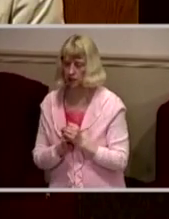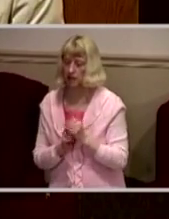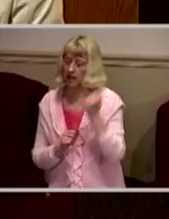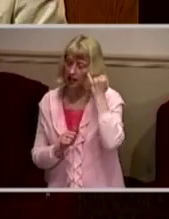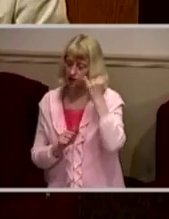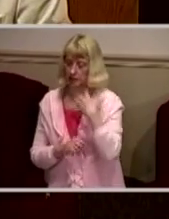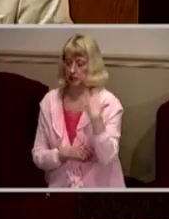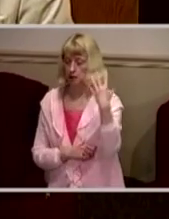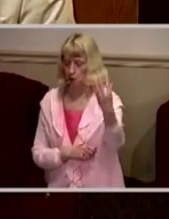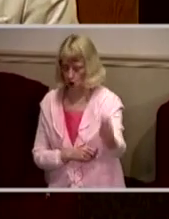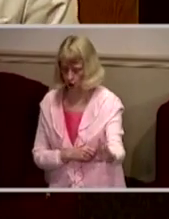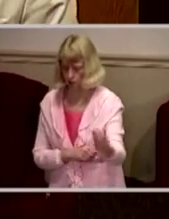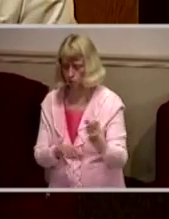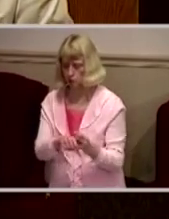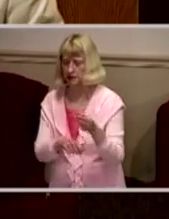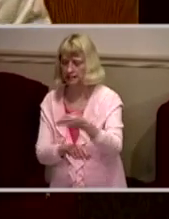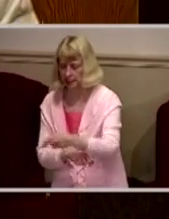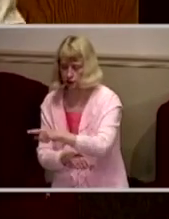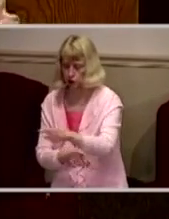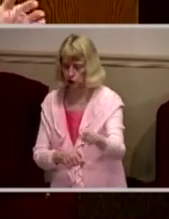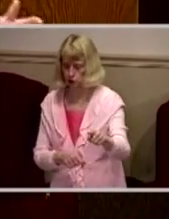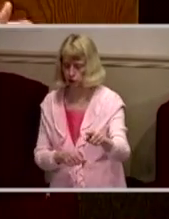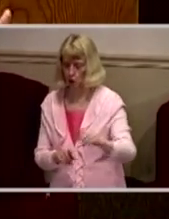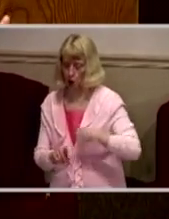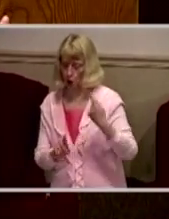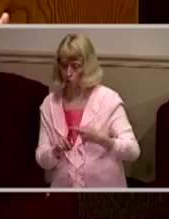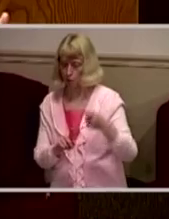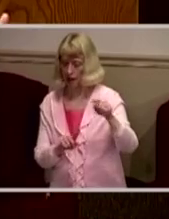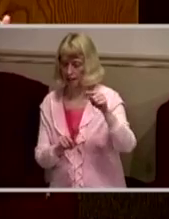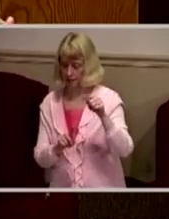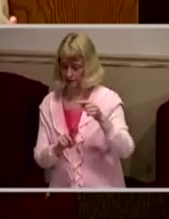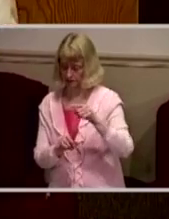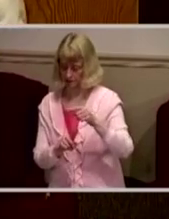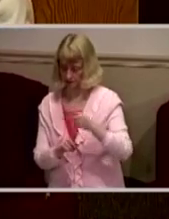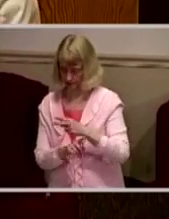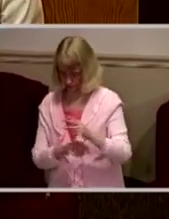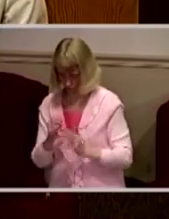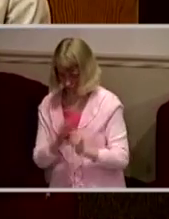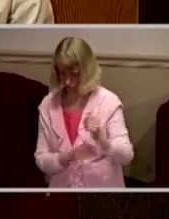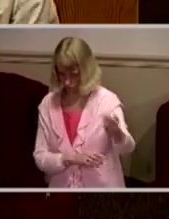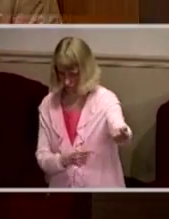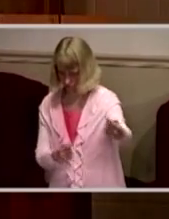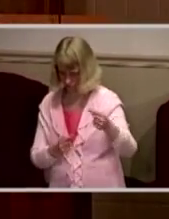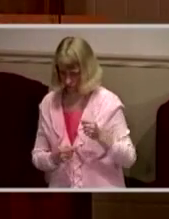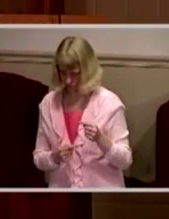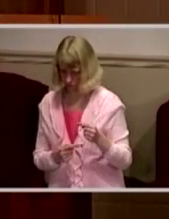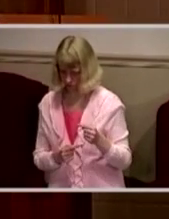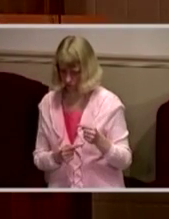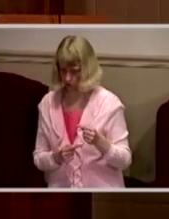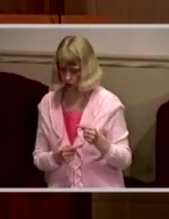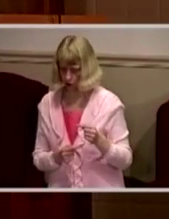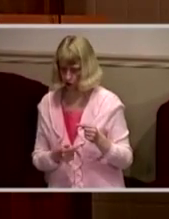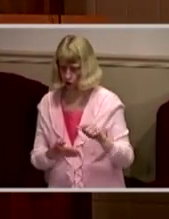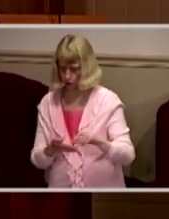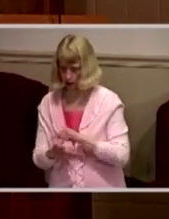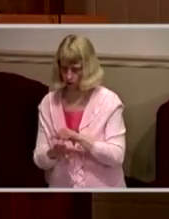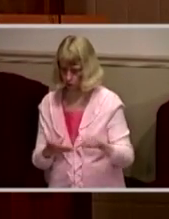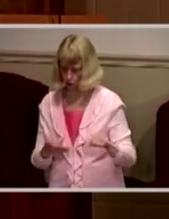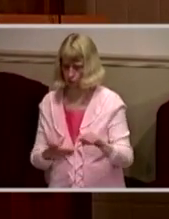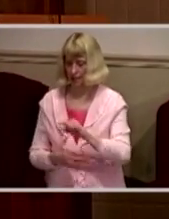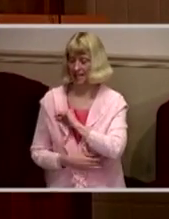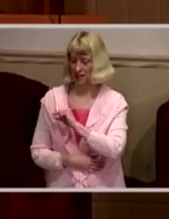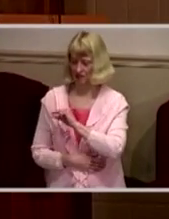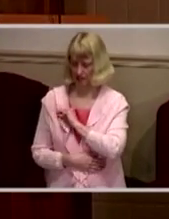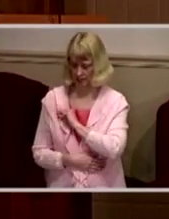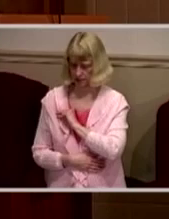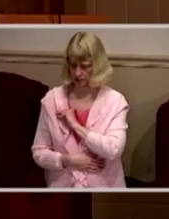But if I depart, I will send him unto you, and when he is come, he, that is the Holy Spirit, will reprove or convict.